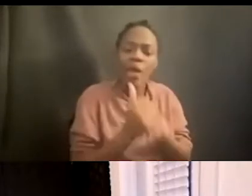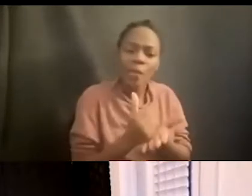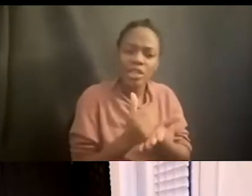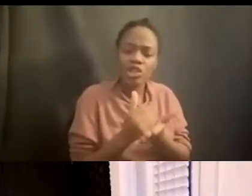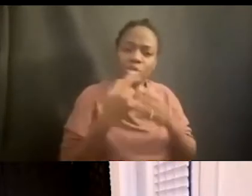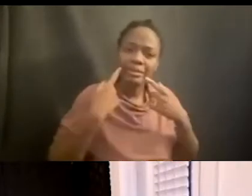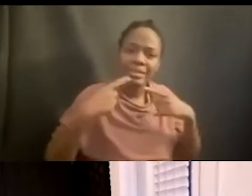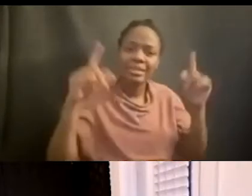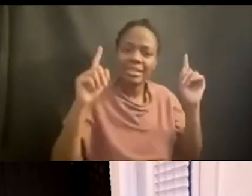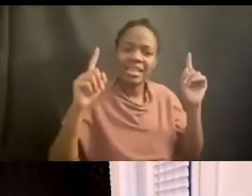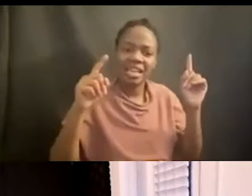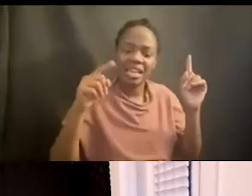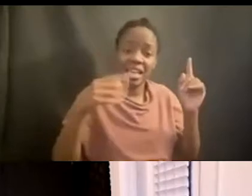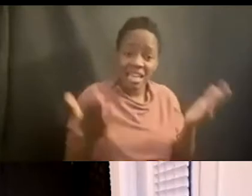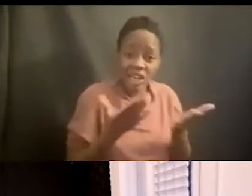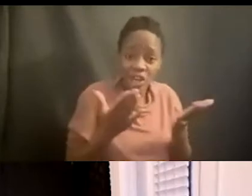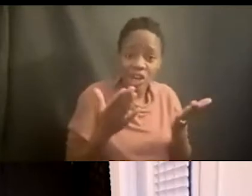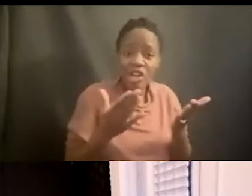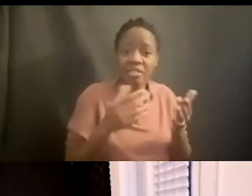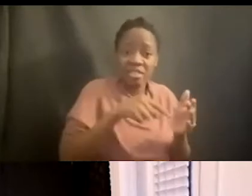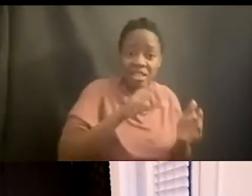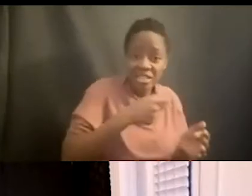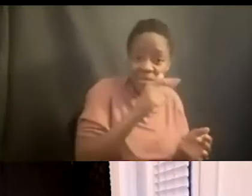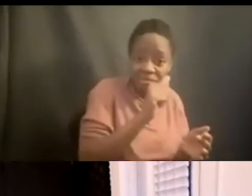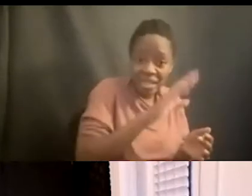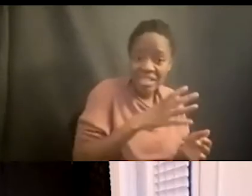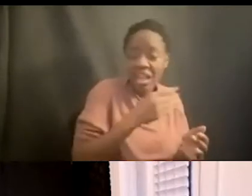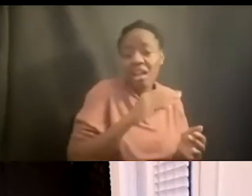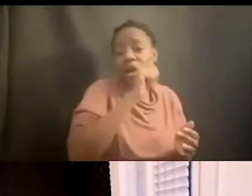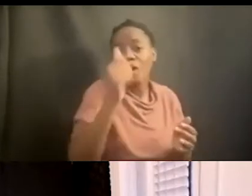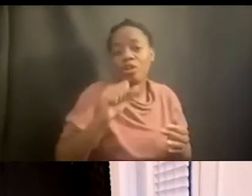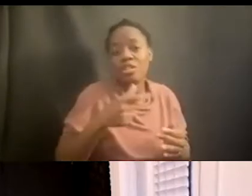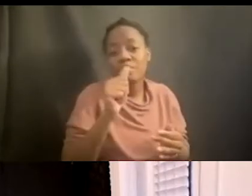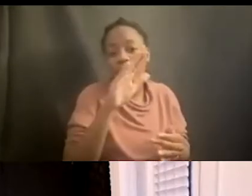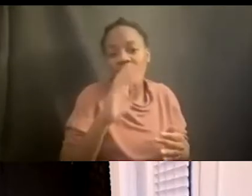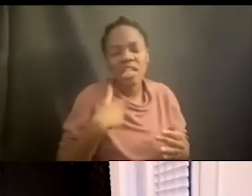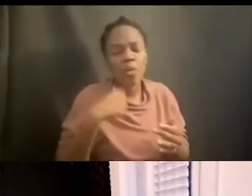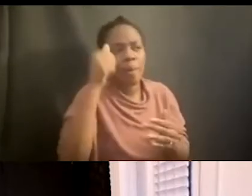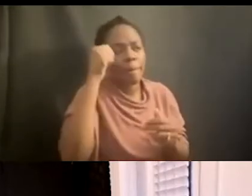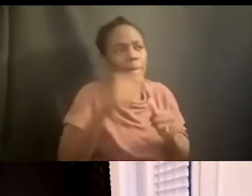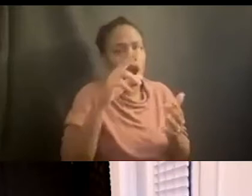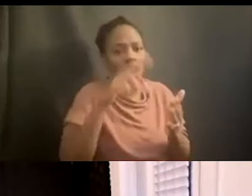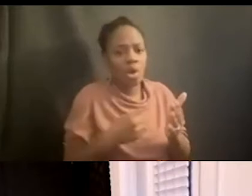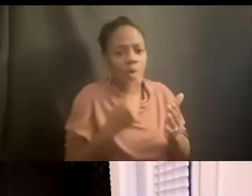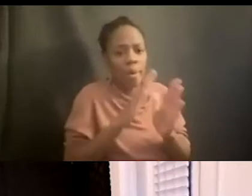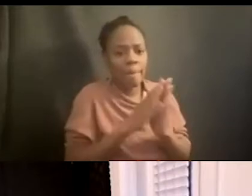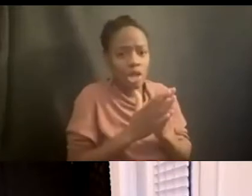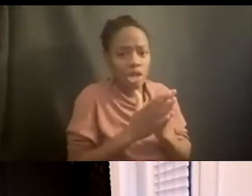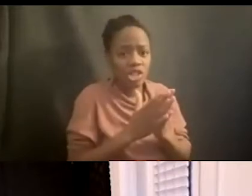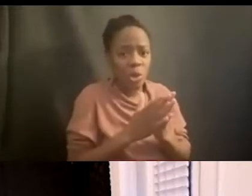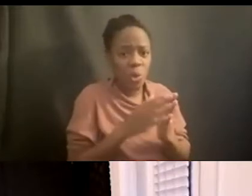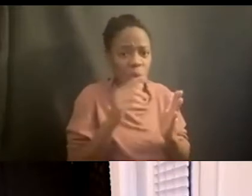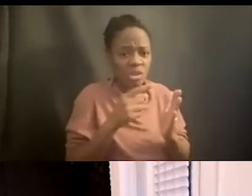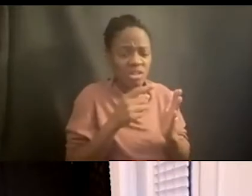succeed in this space and many other spaces. I can remember one of the first books I read that that instead of talking about the statistics about